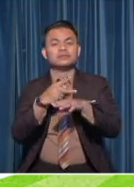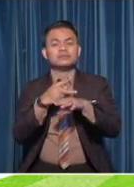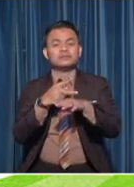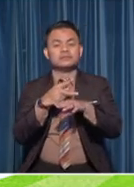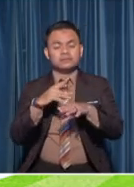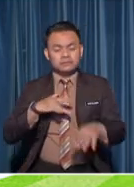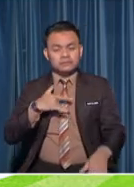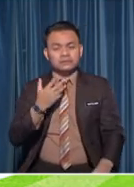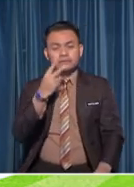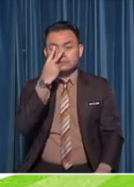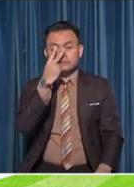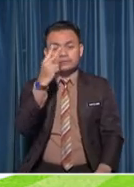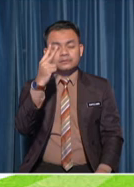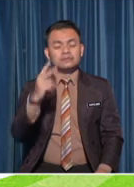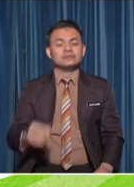sight.